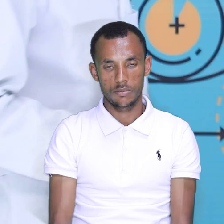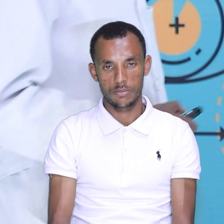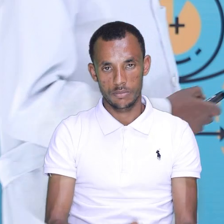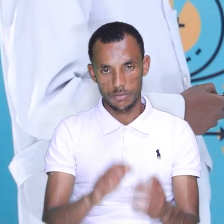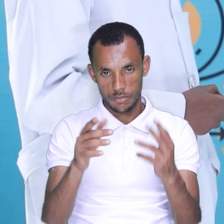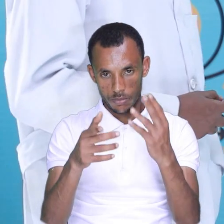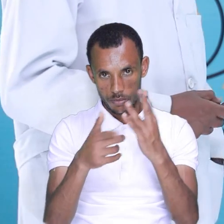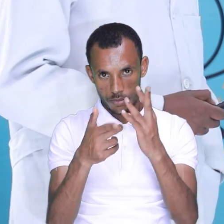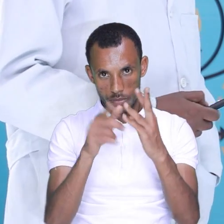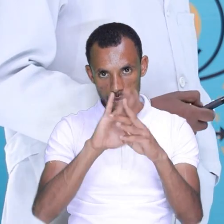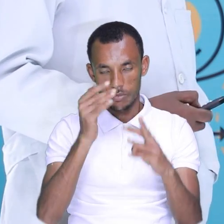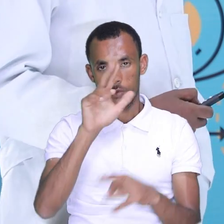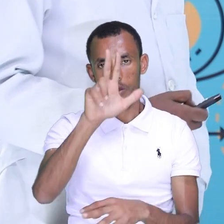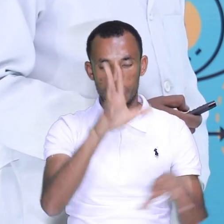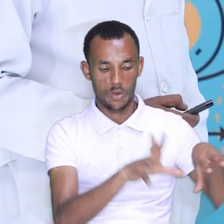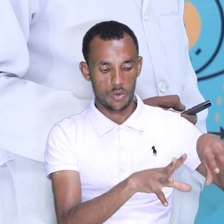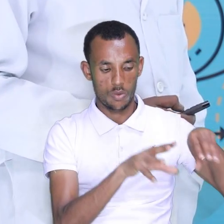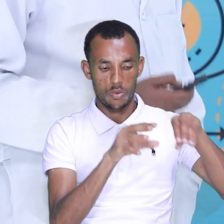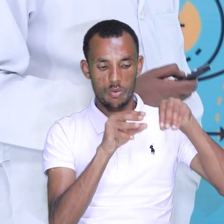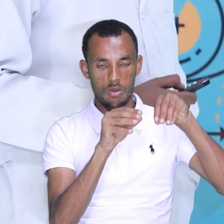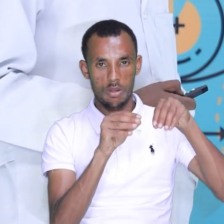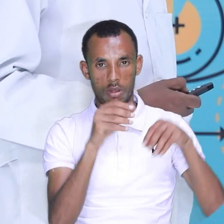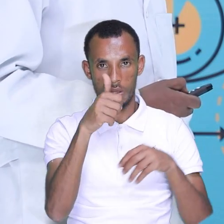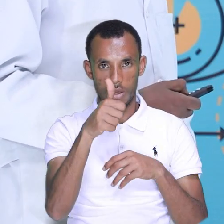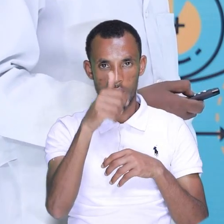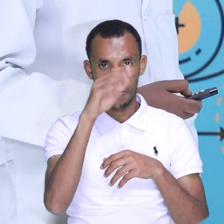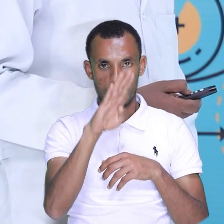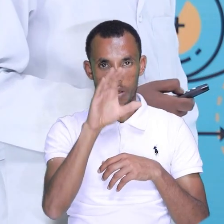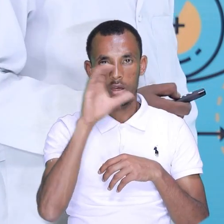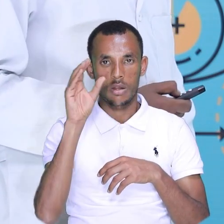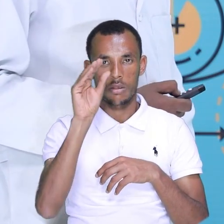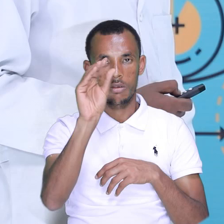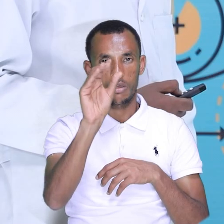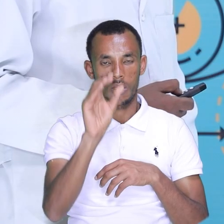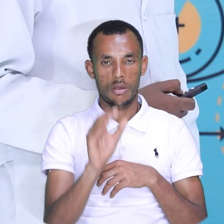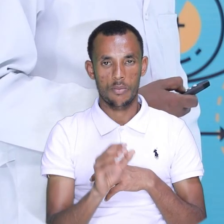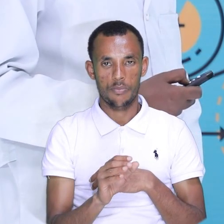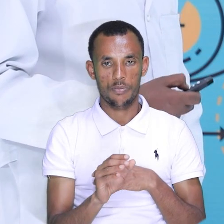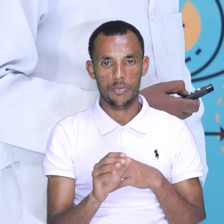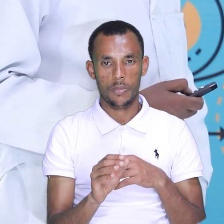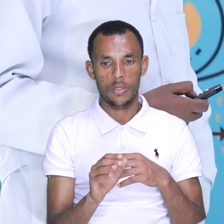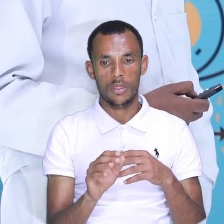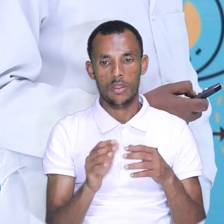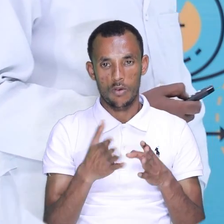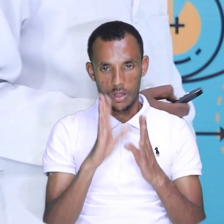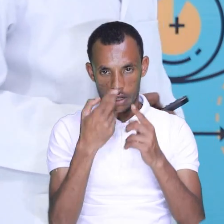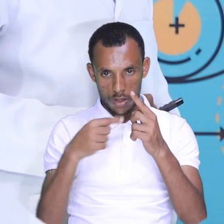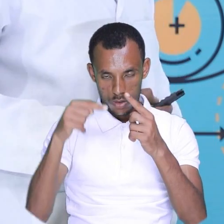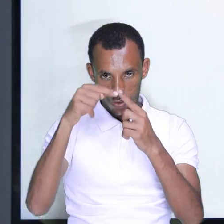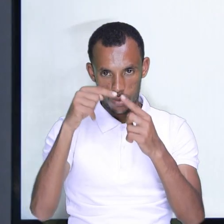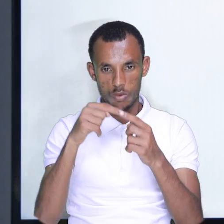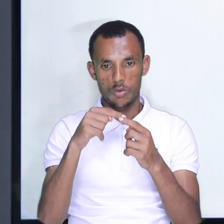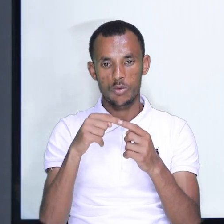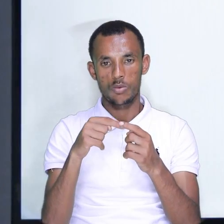Number 6, 3 students, A, B, and C, volunteer to serve on